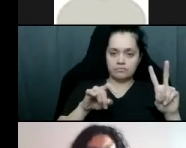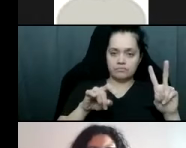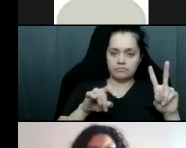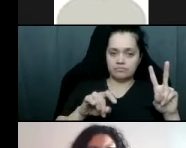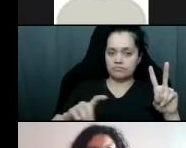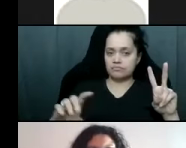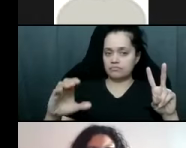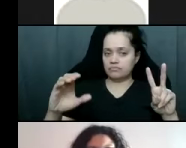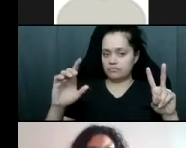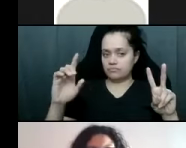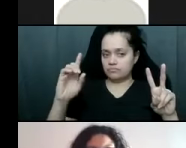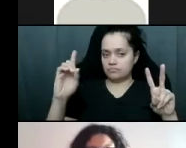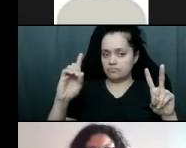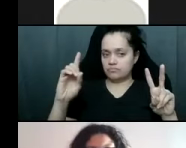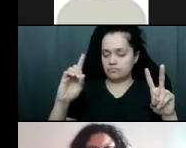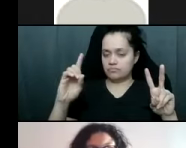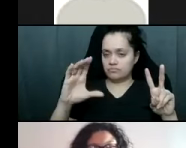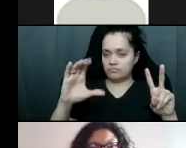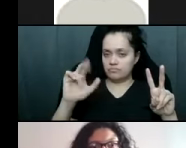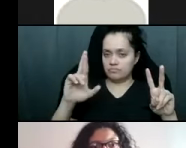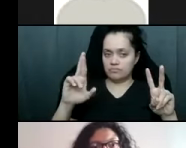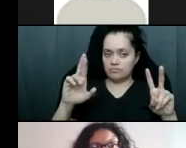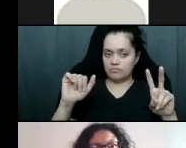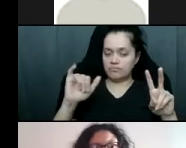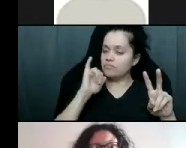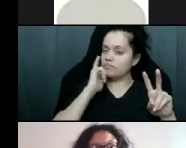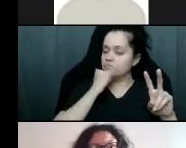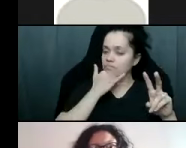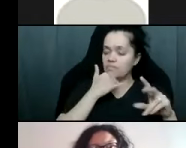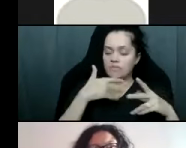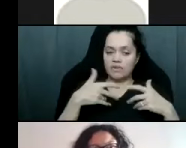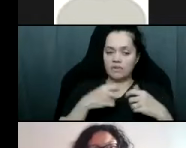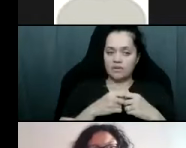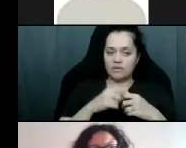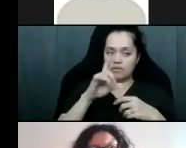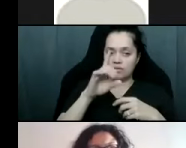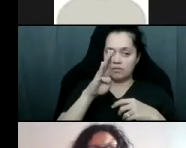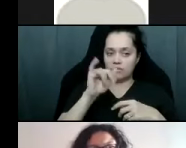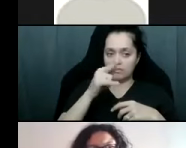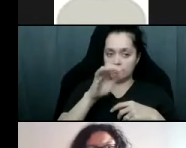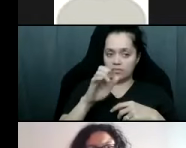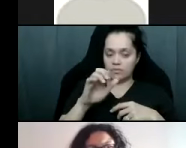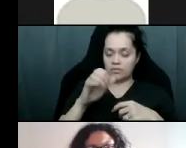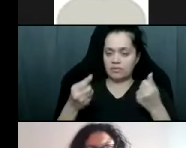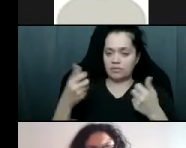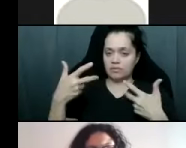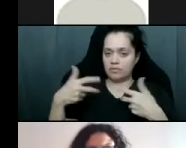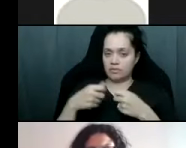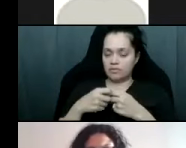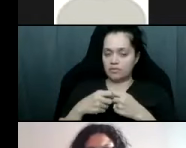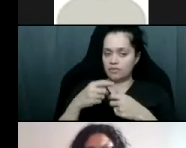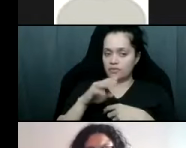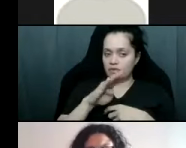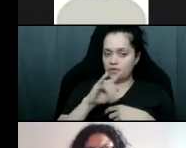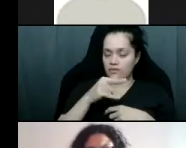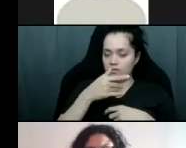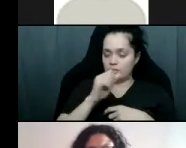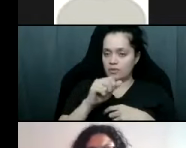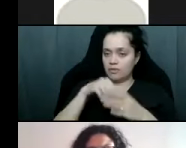car accident? Car accident. Bingle is a car accident. So if you had a bingle in the